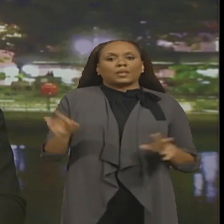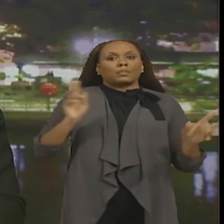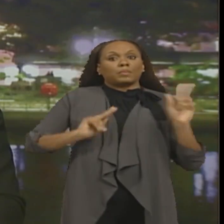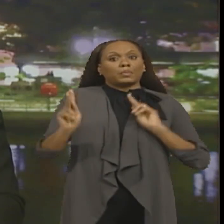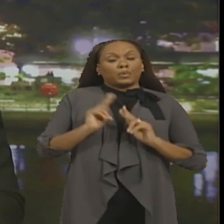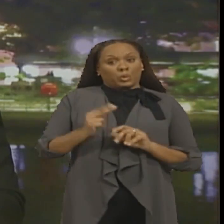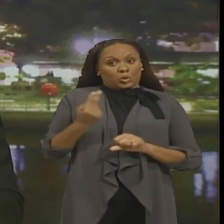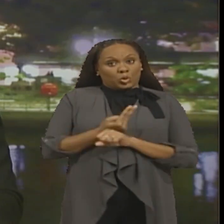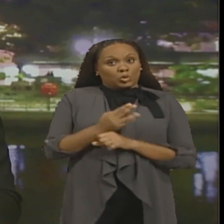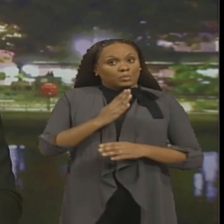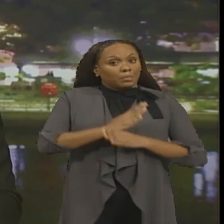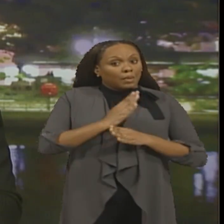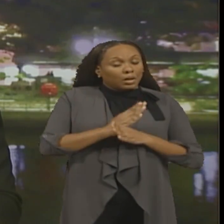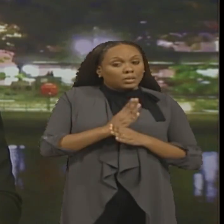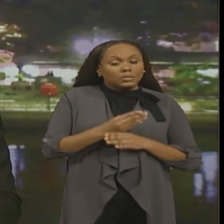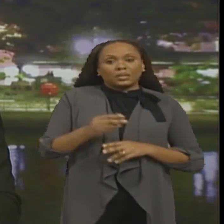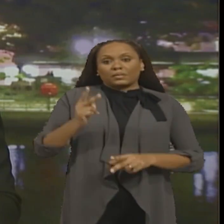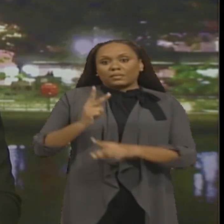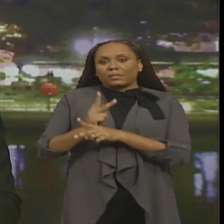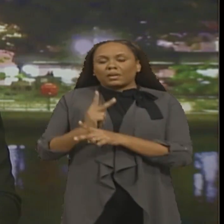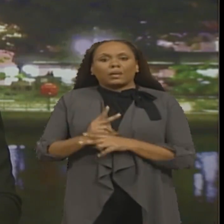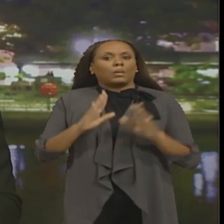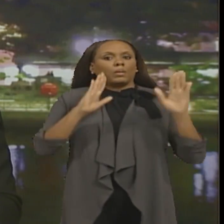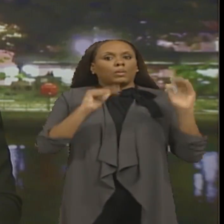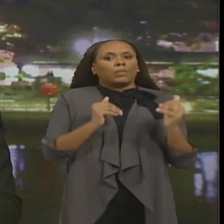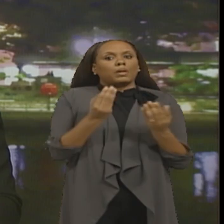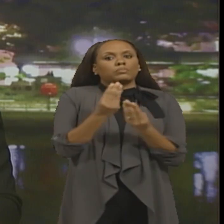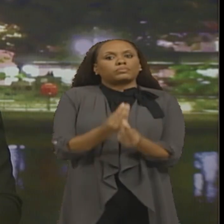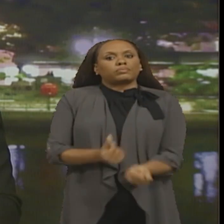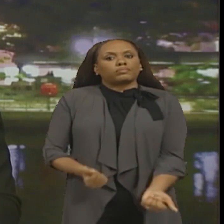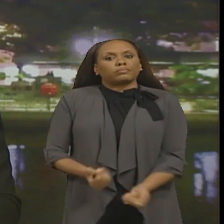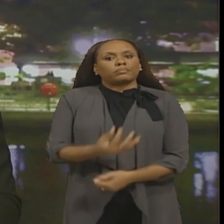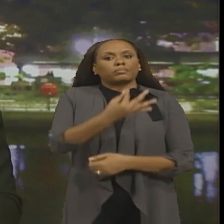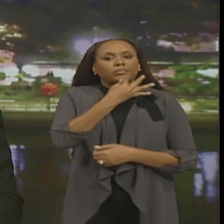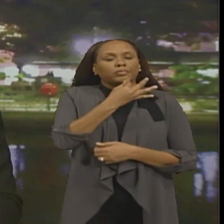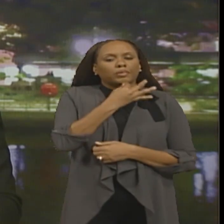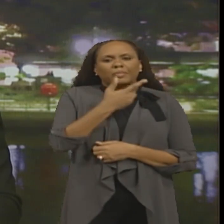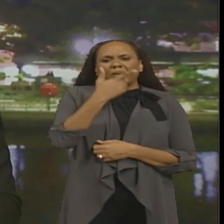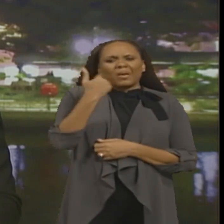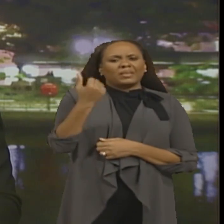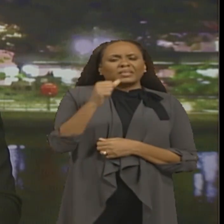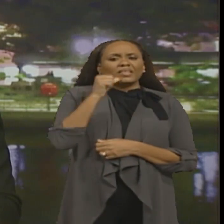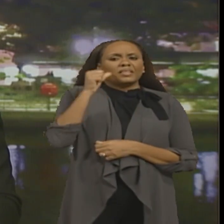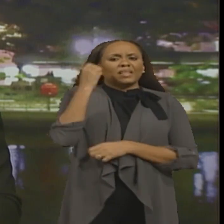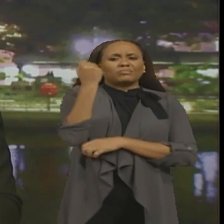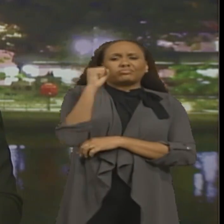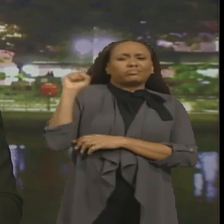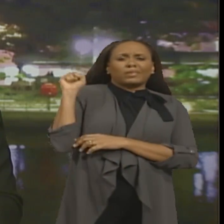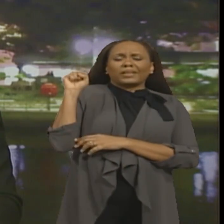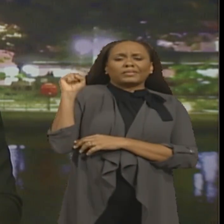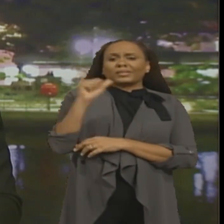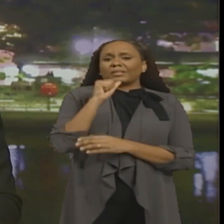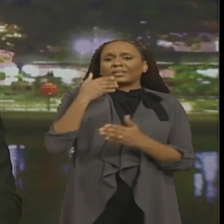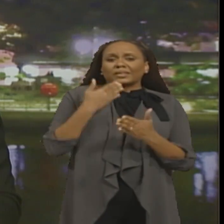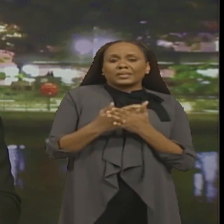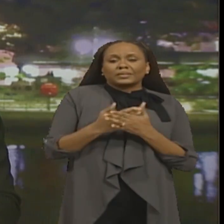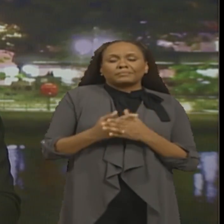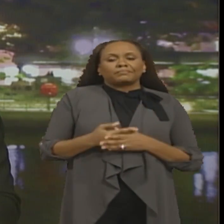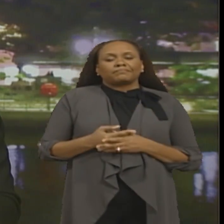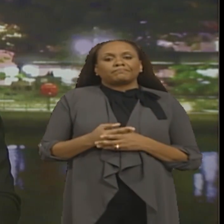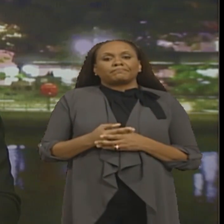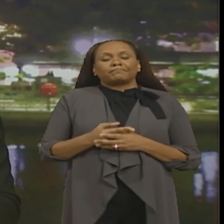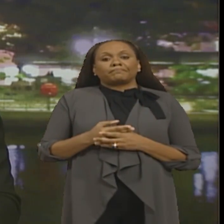Users of public transportation are hoping for a speedy resolution of the issues which led to yesterday's strike. CBC spoke with